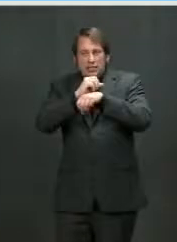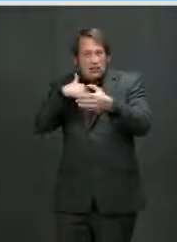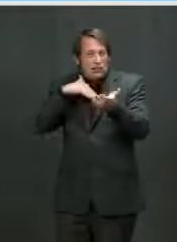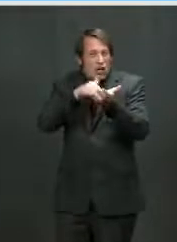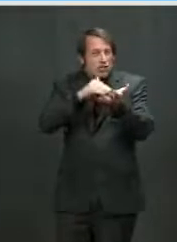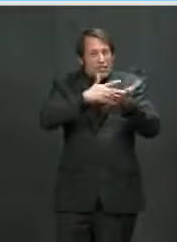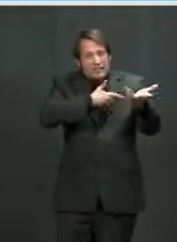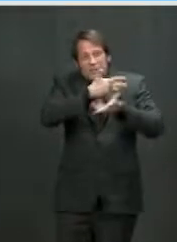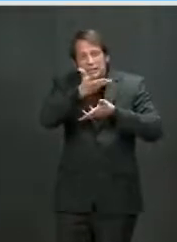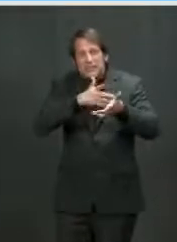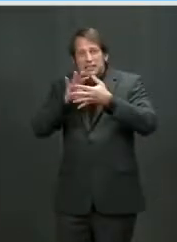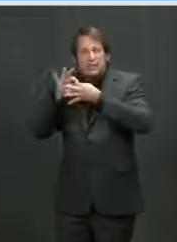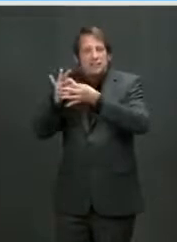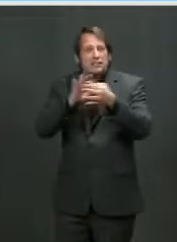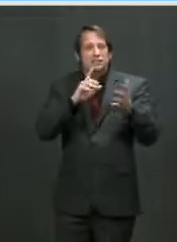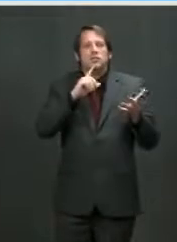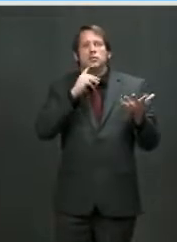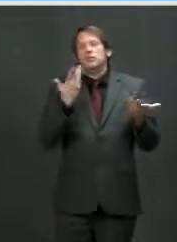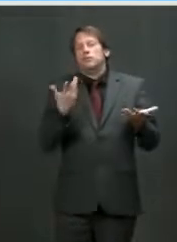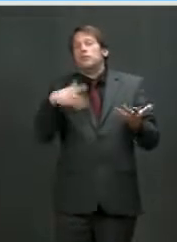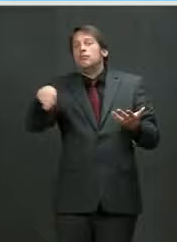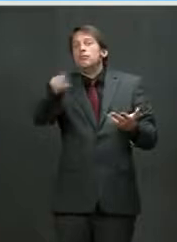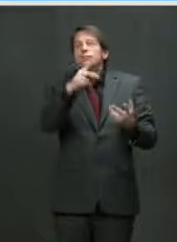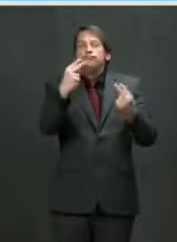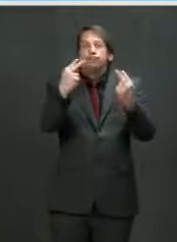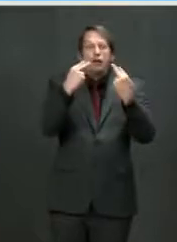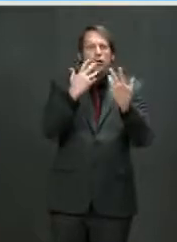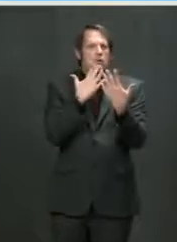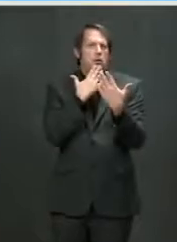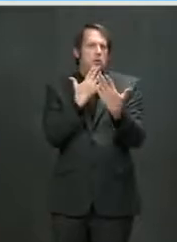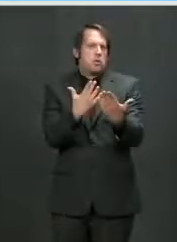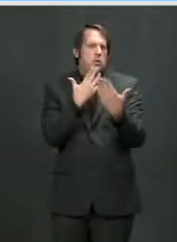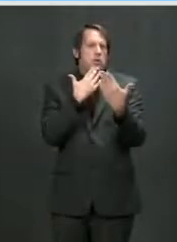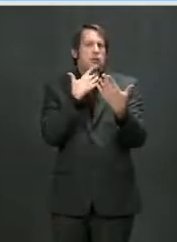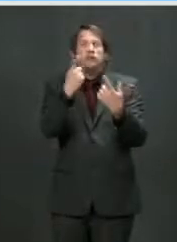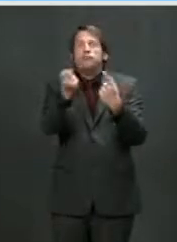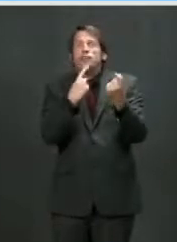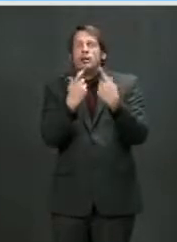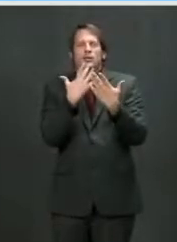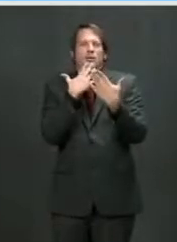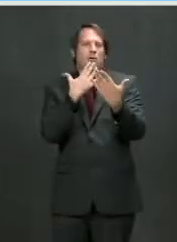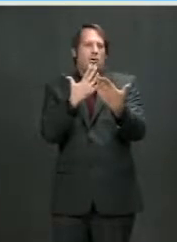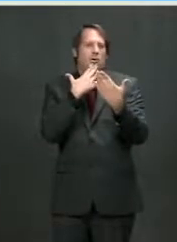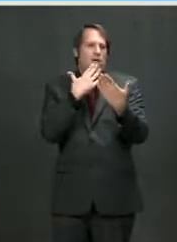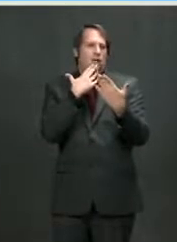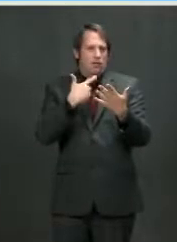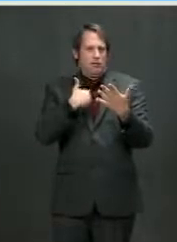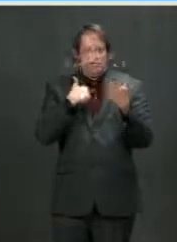want to thank you for your attendance and your questions, and we look forward to talking later in the week.